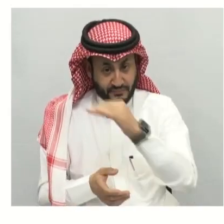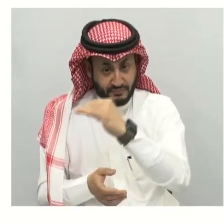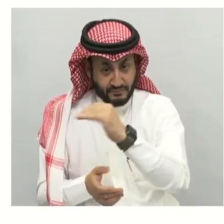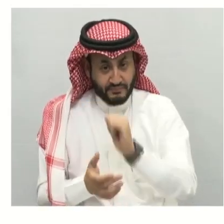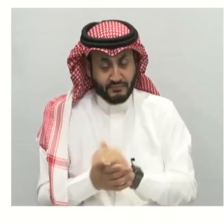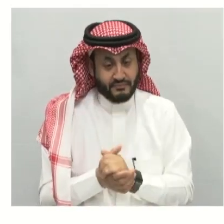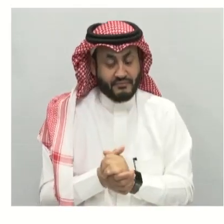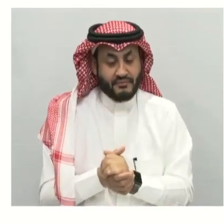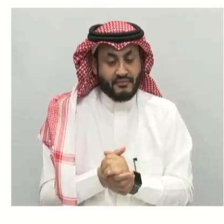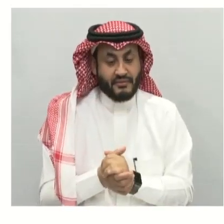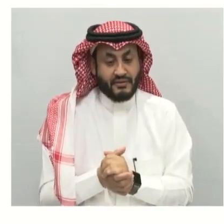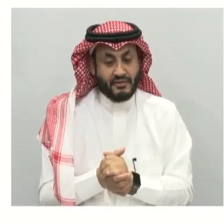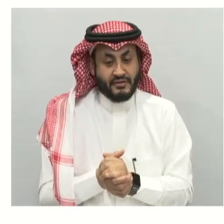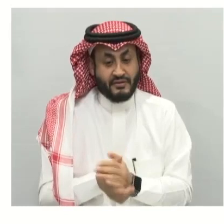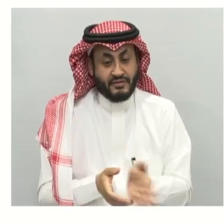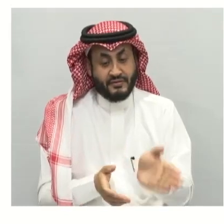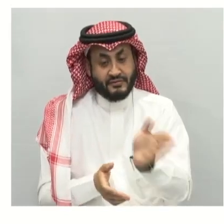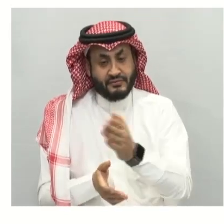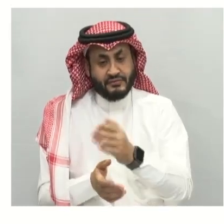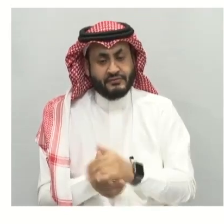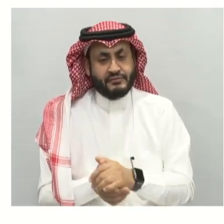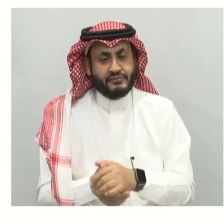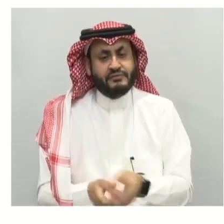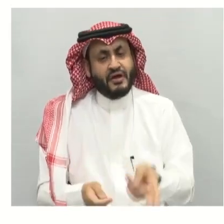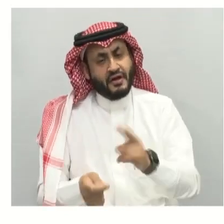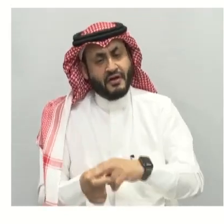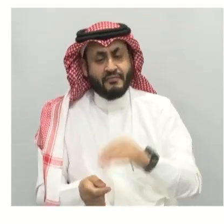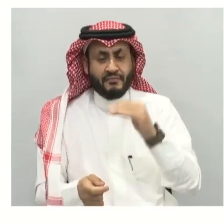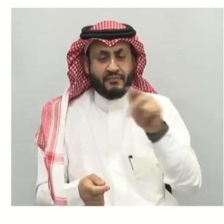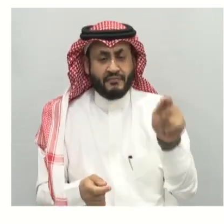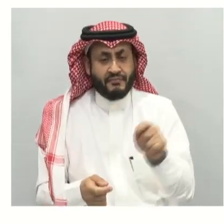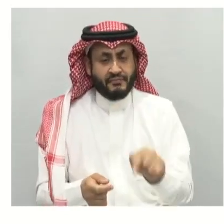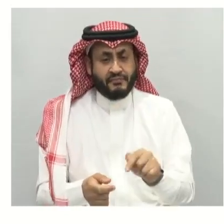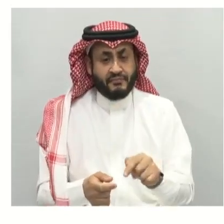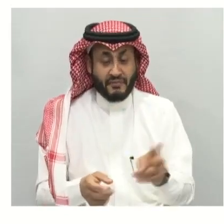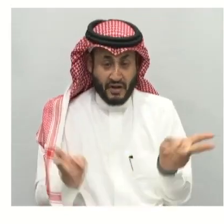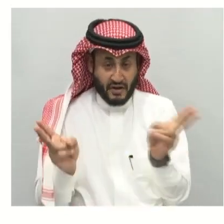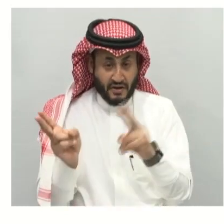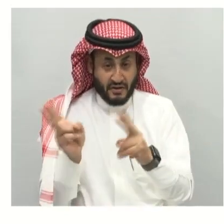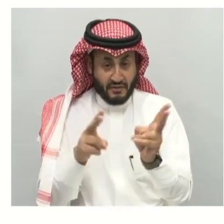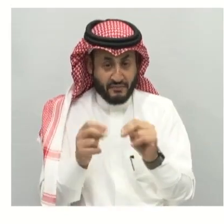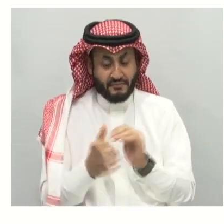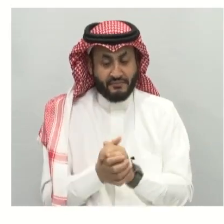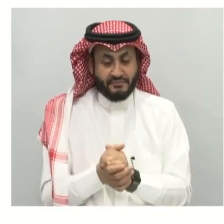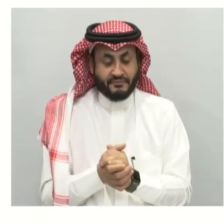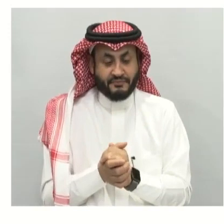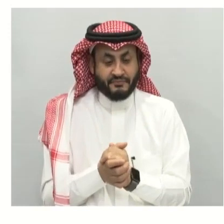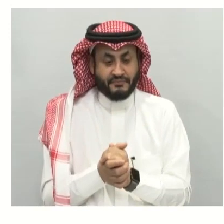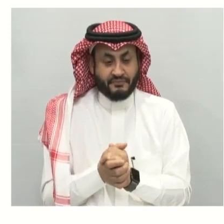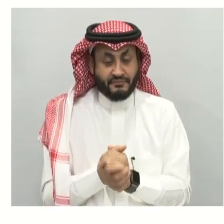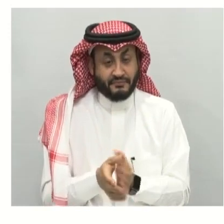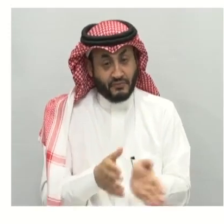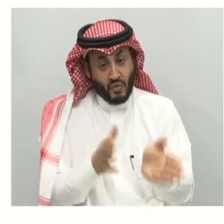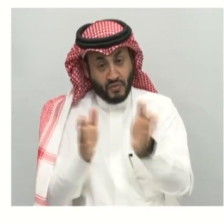we give an answer, and then we give another question so that we can have a conversation.